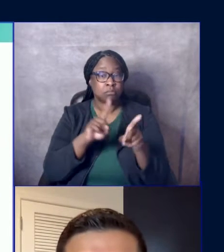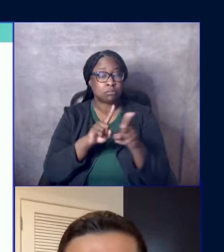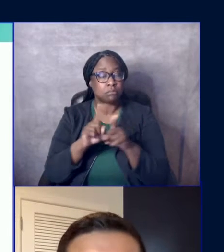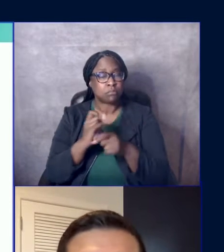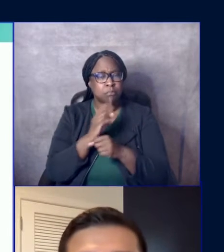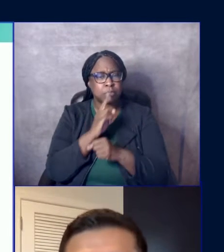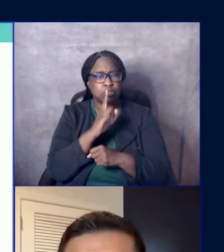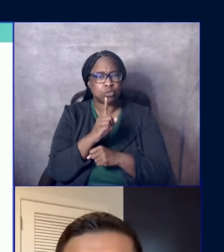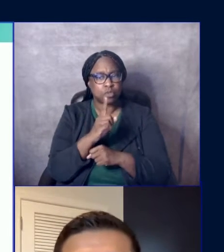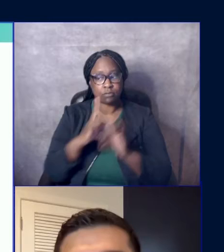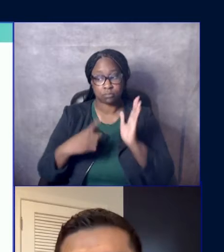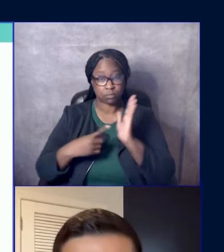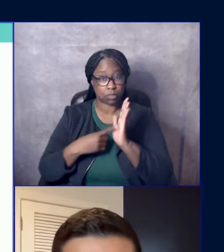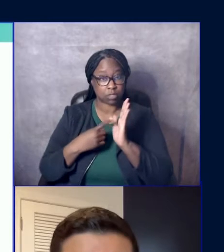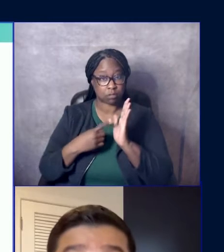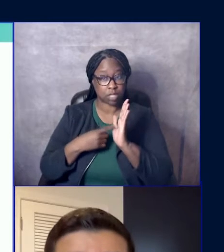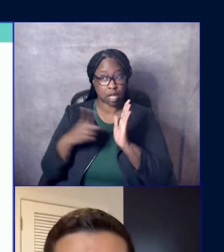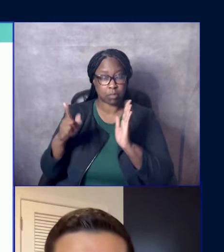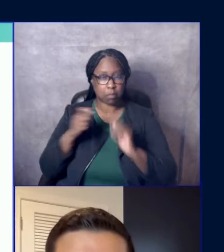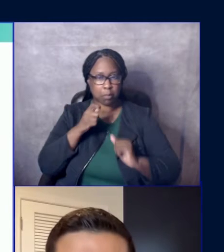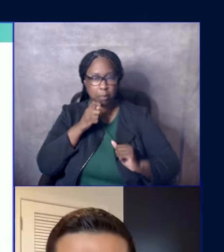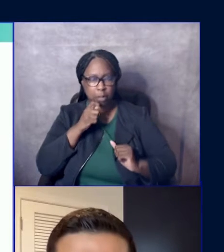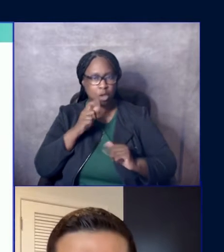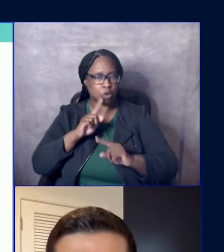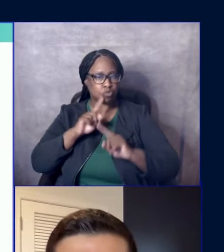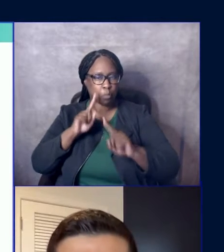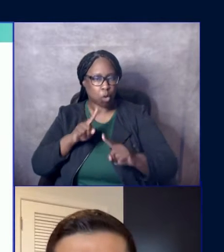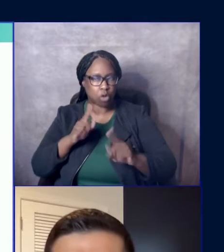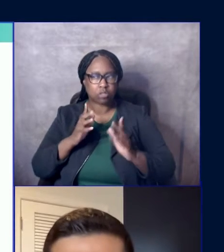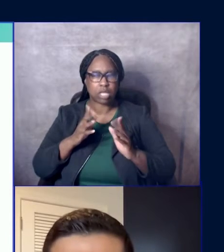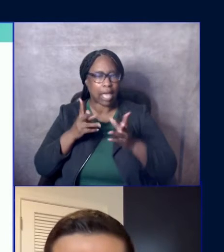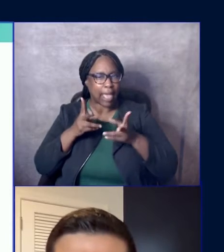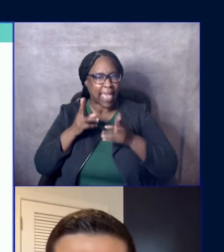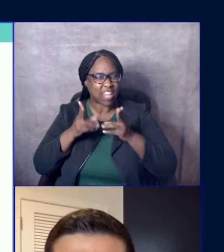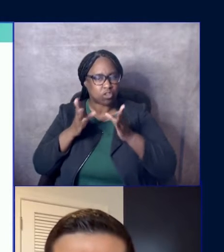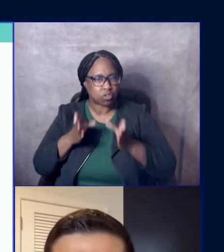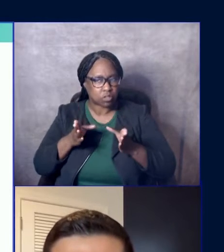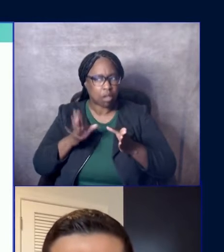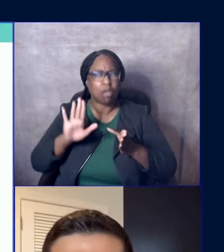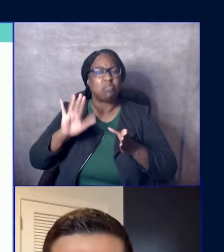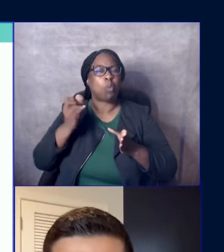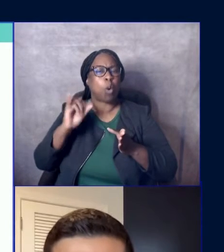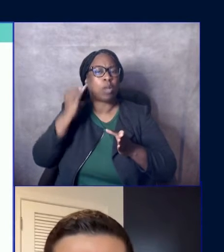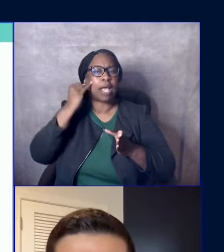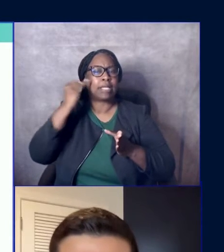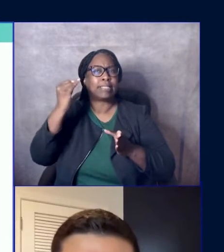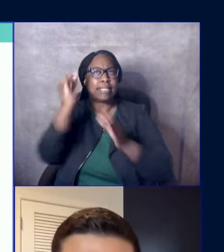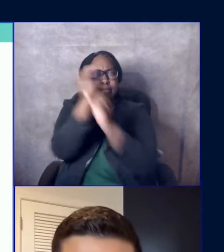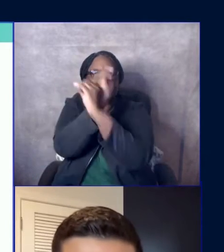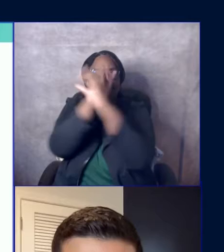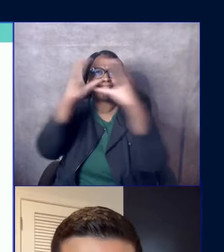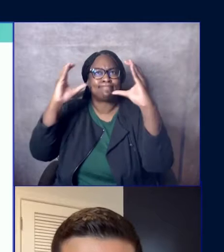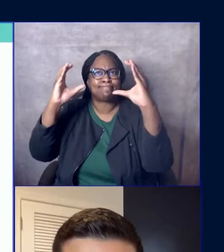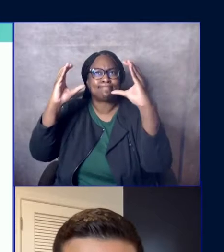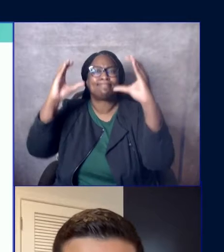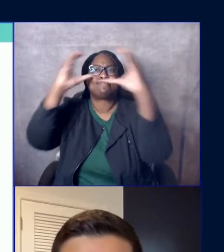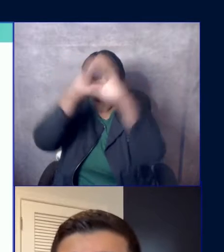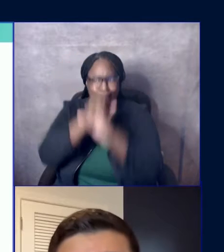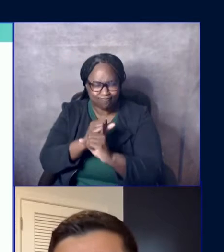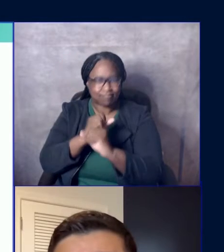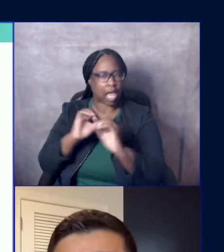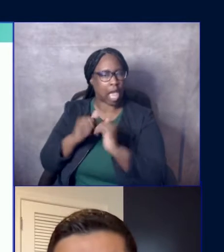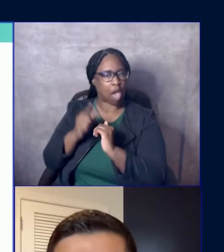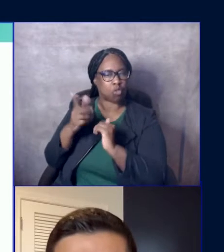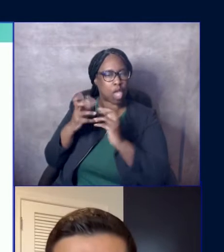that sometimes reporters and producers and editors in the media have their own idea in their head about how they want to tell a particular story. They